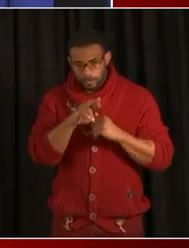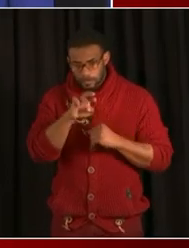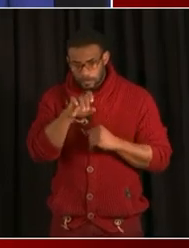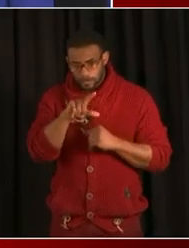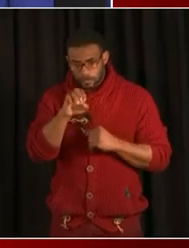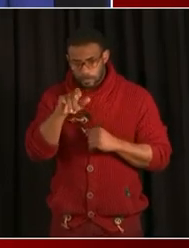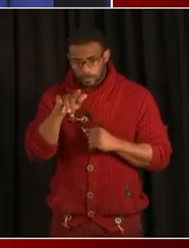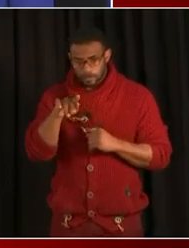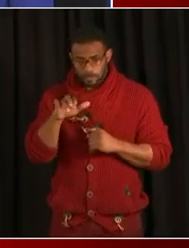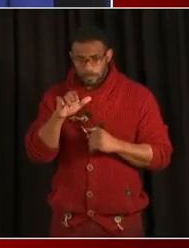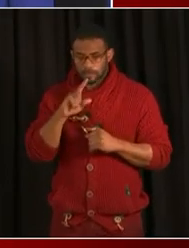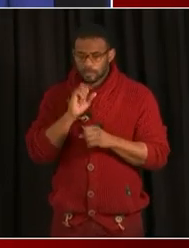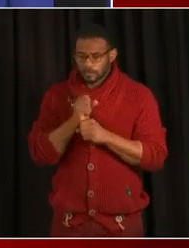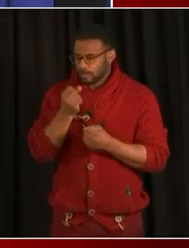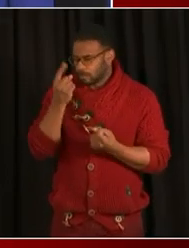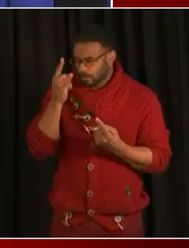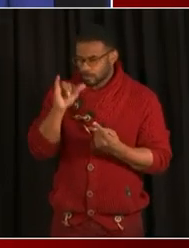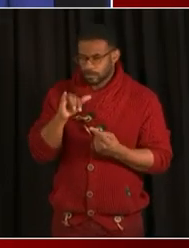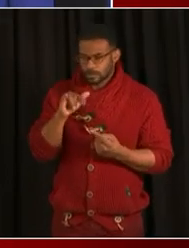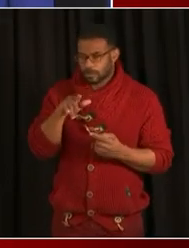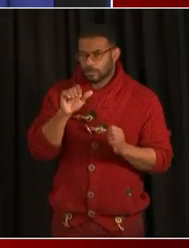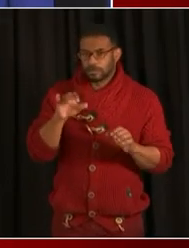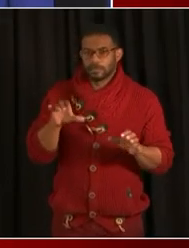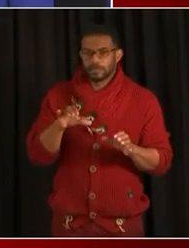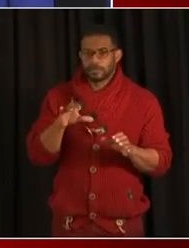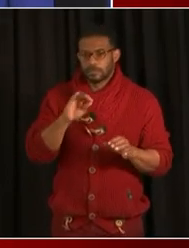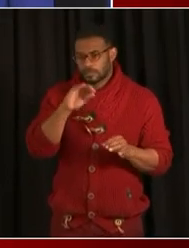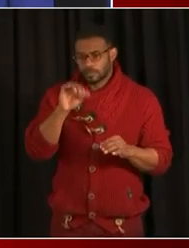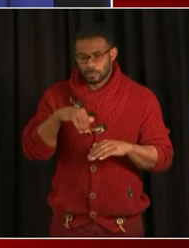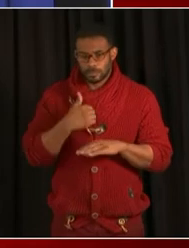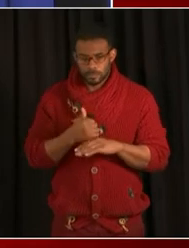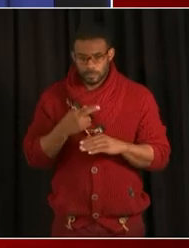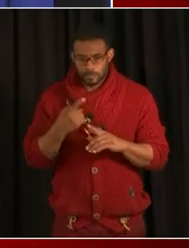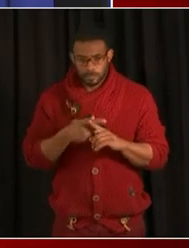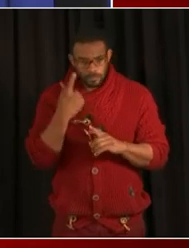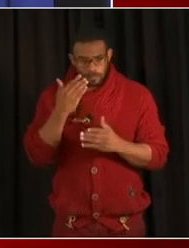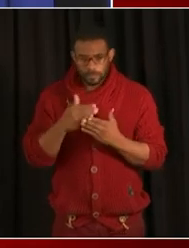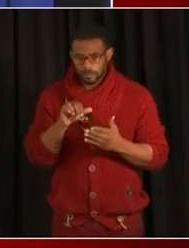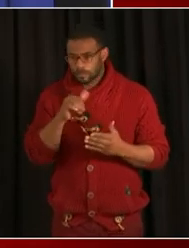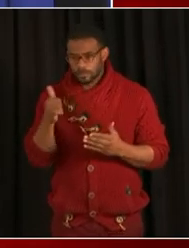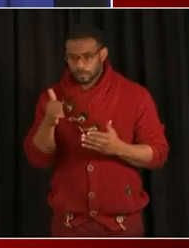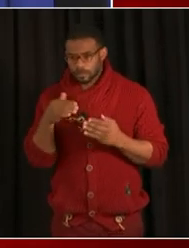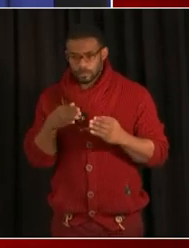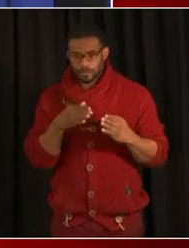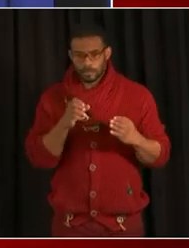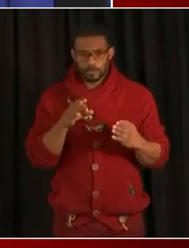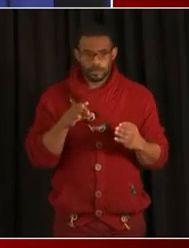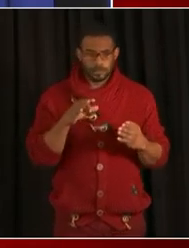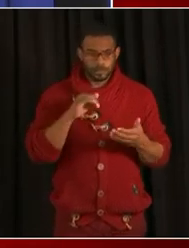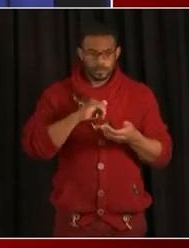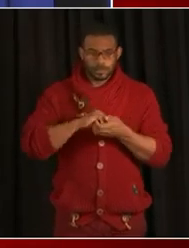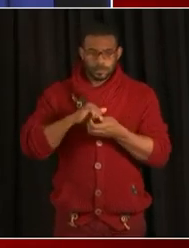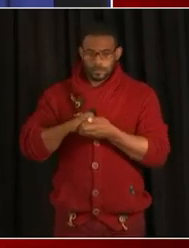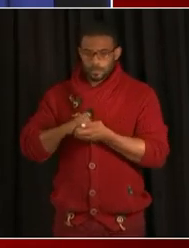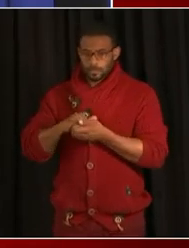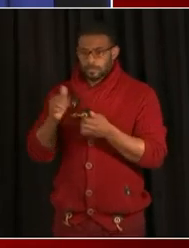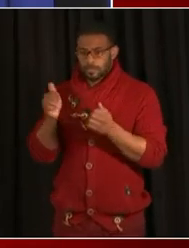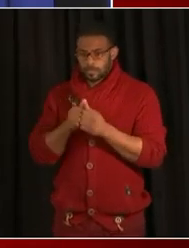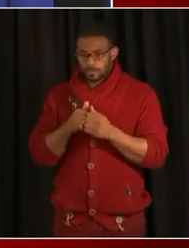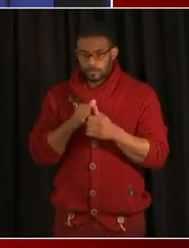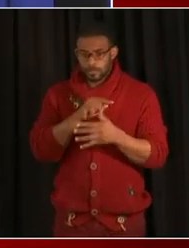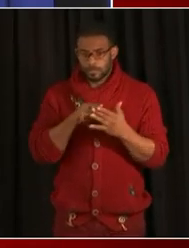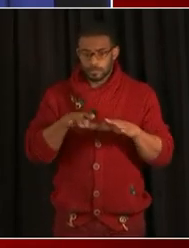commercial real estate. And really understanding that you can do percentage-based rent or some other form of partnership